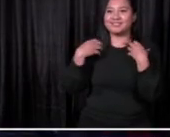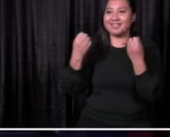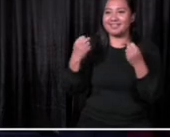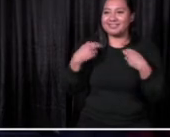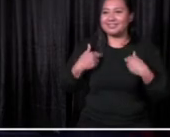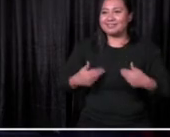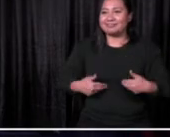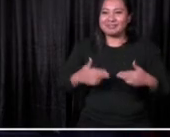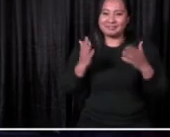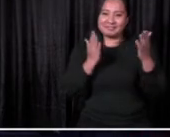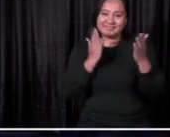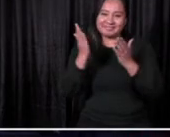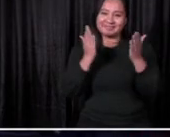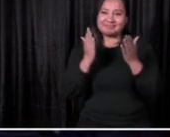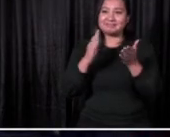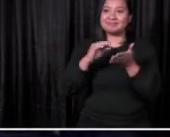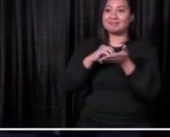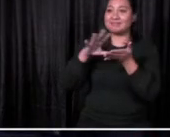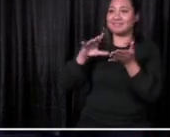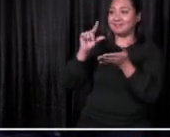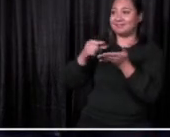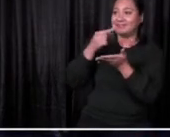speaker, Hannah Archibasova.